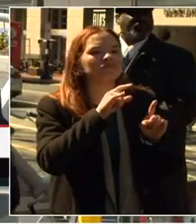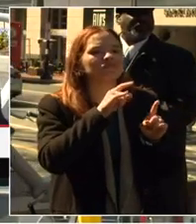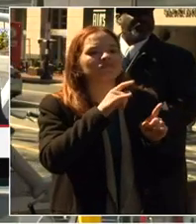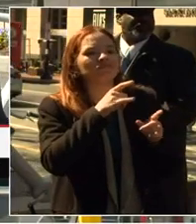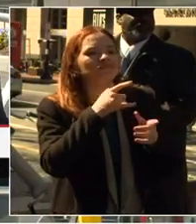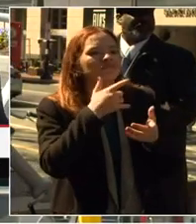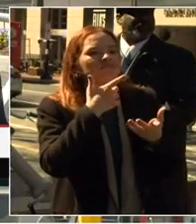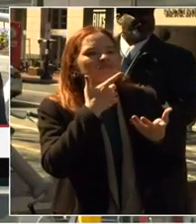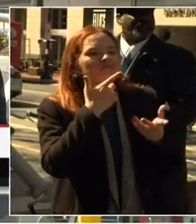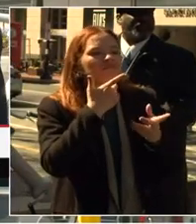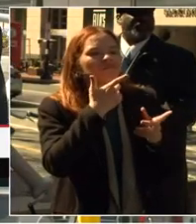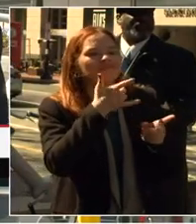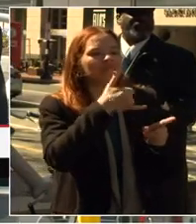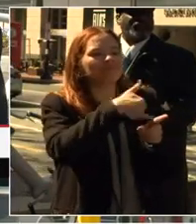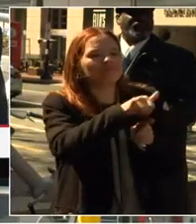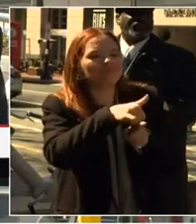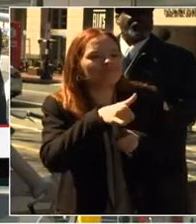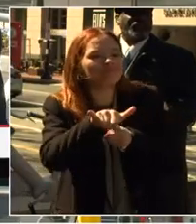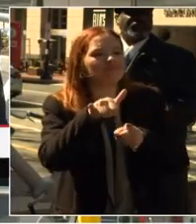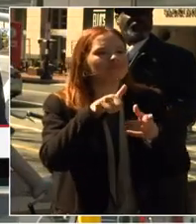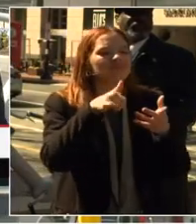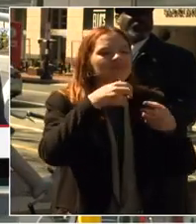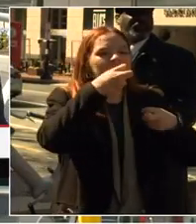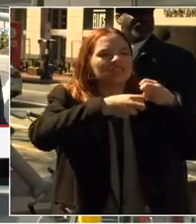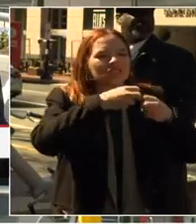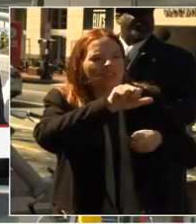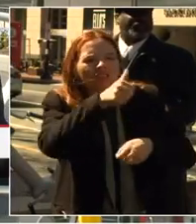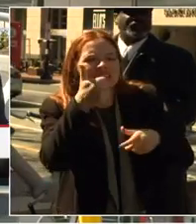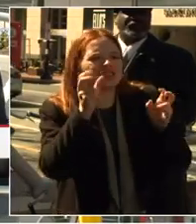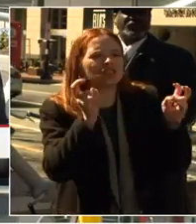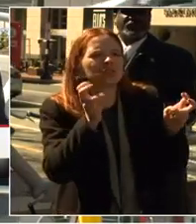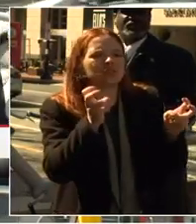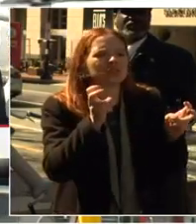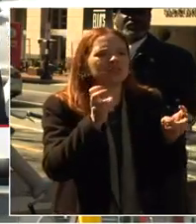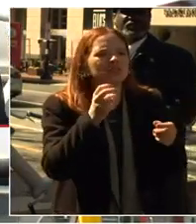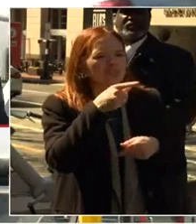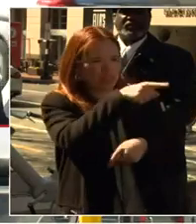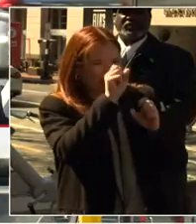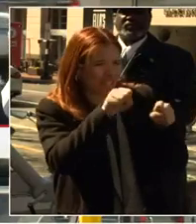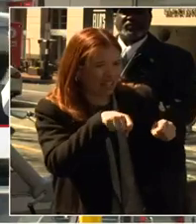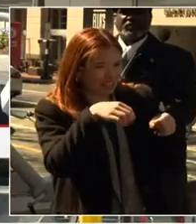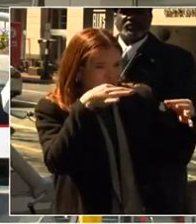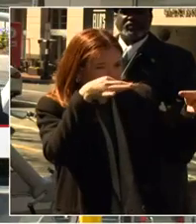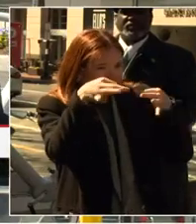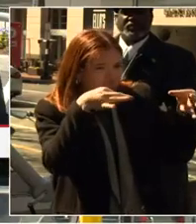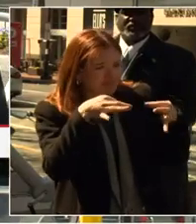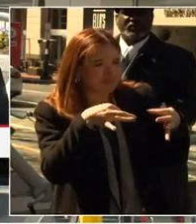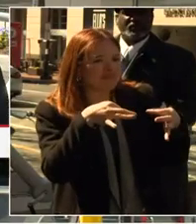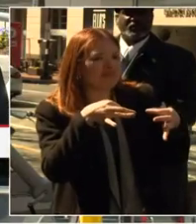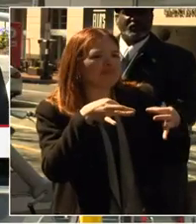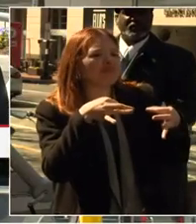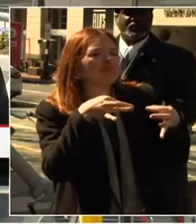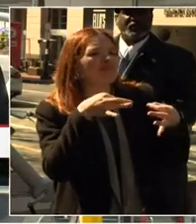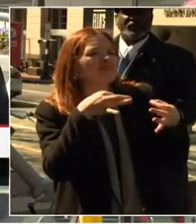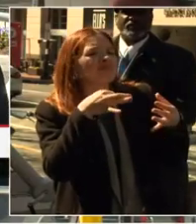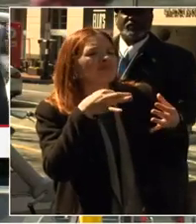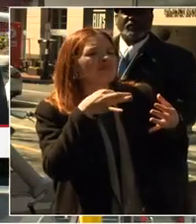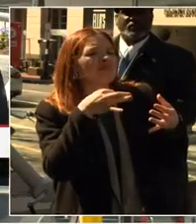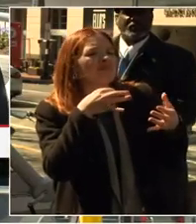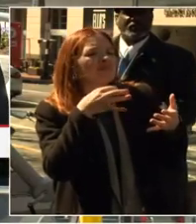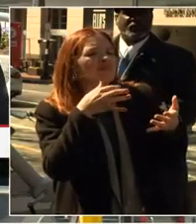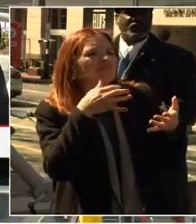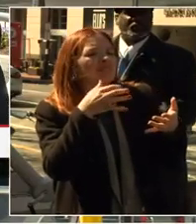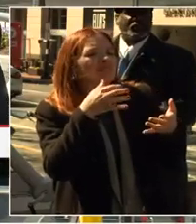many people are saying privately, but no one will say publicly, that the allegations with Mr. Falcecchio involve sexual